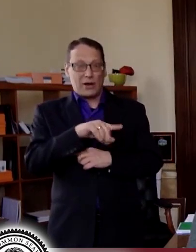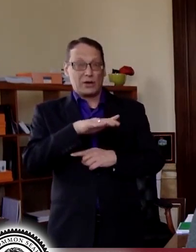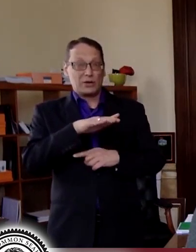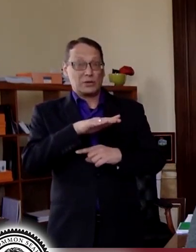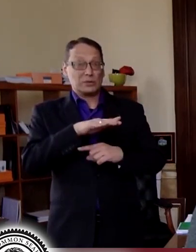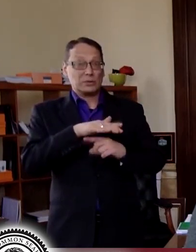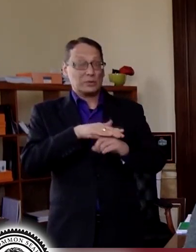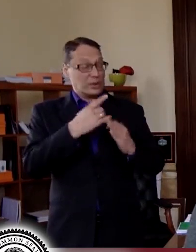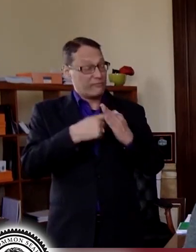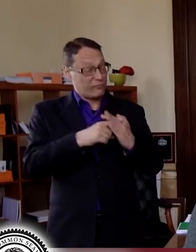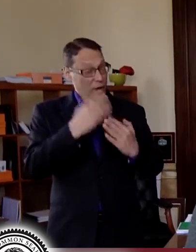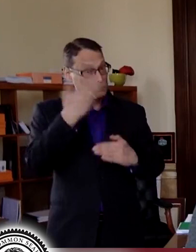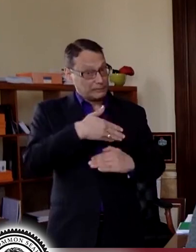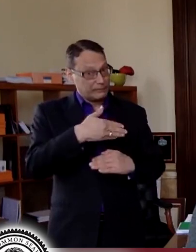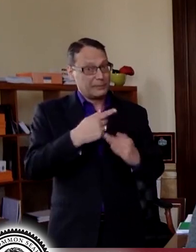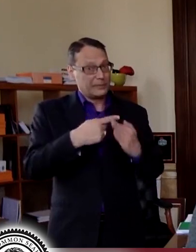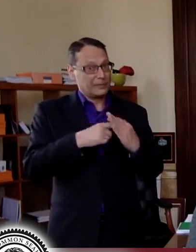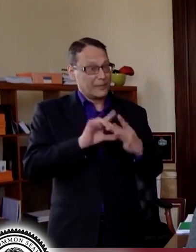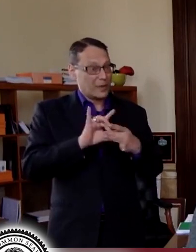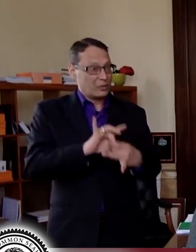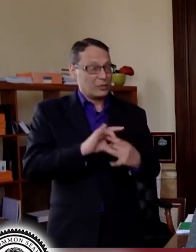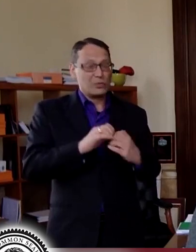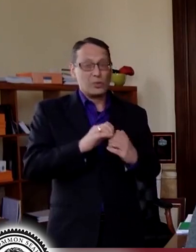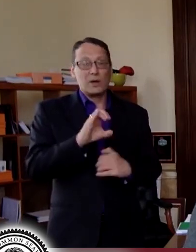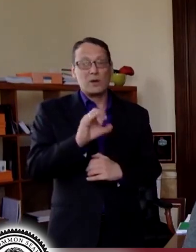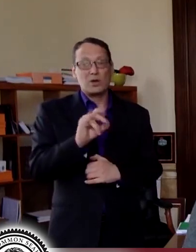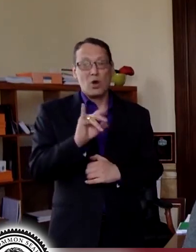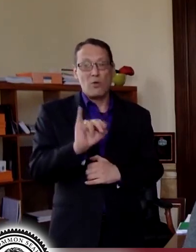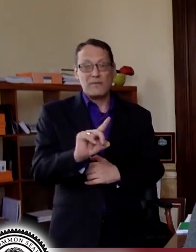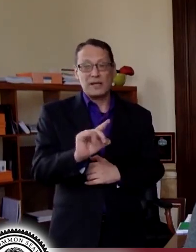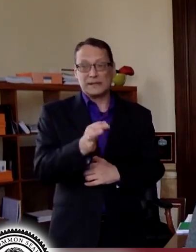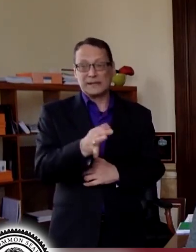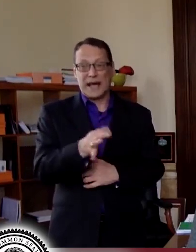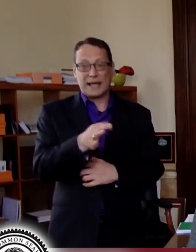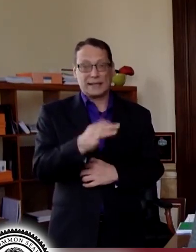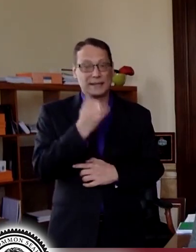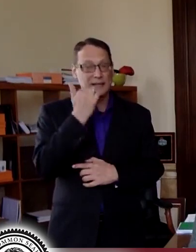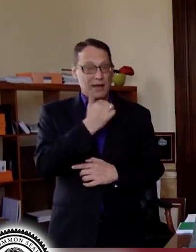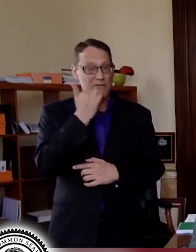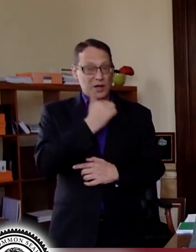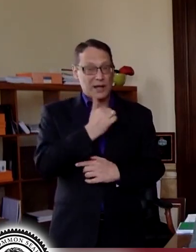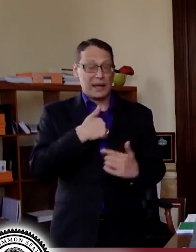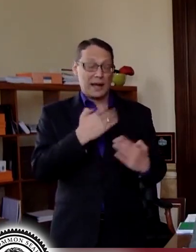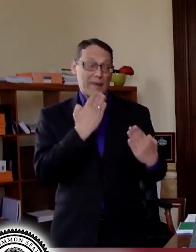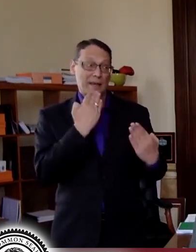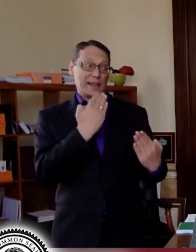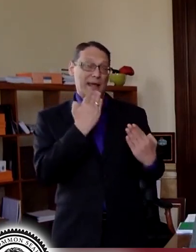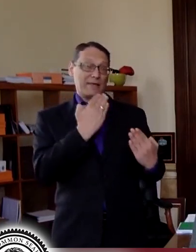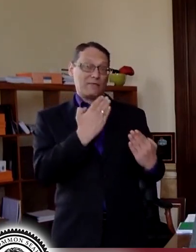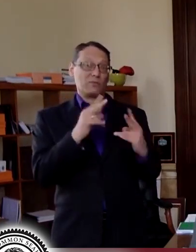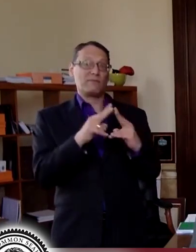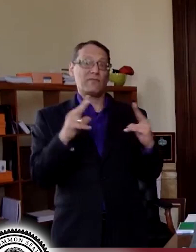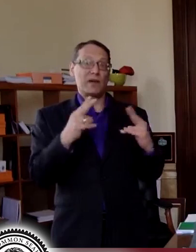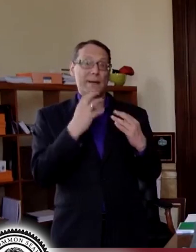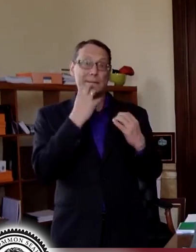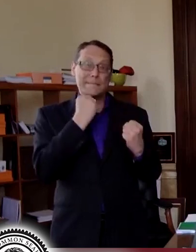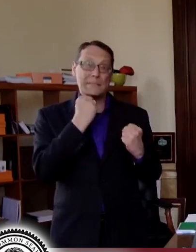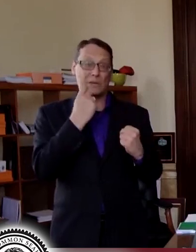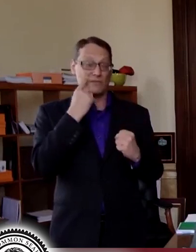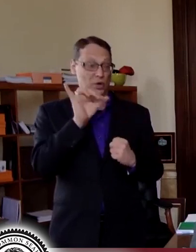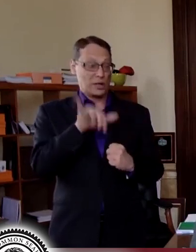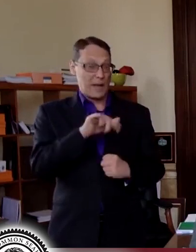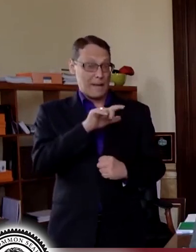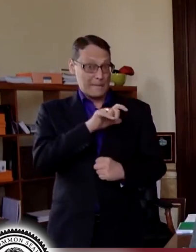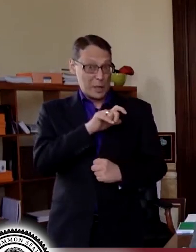line of dealing with COVID-19 every day. And I'm just thankful, very thankful that this police